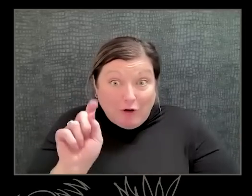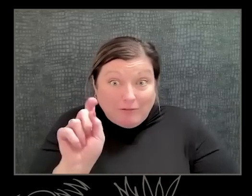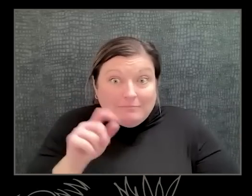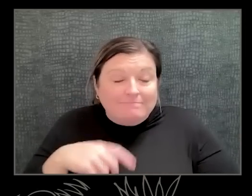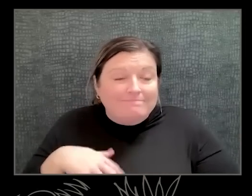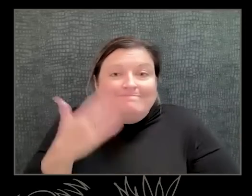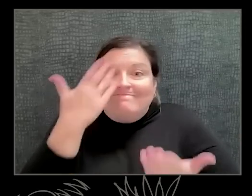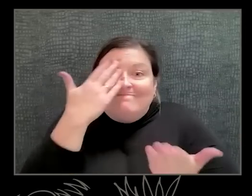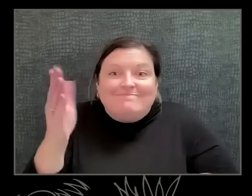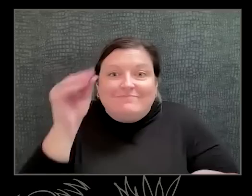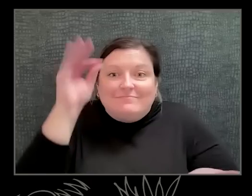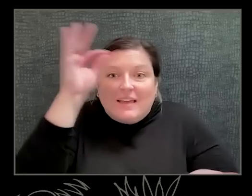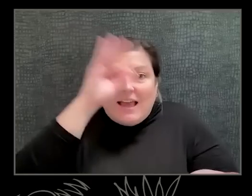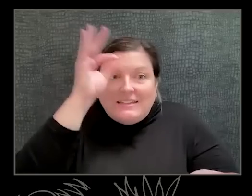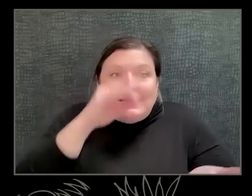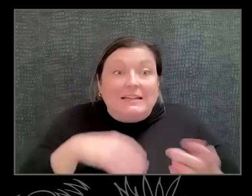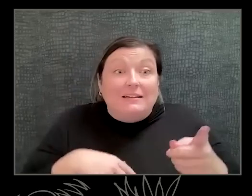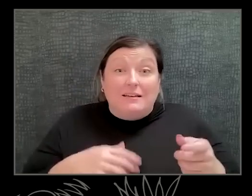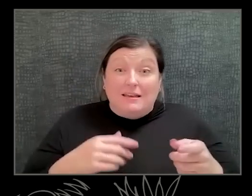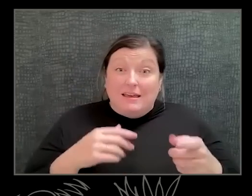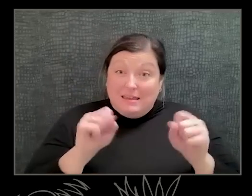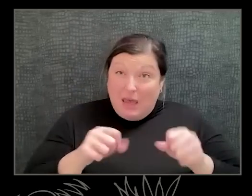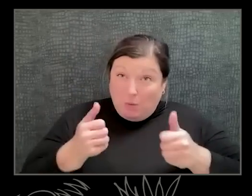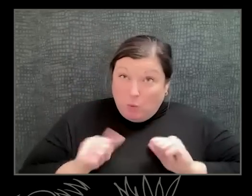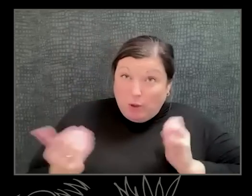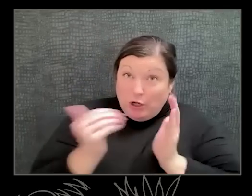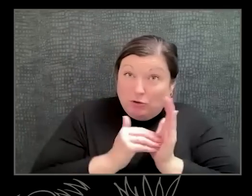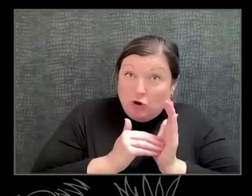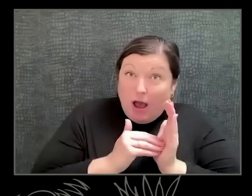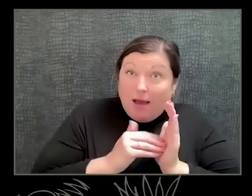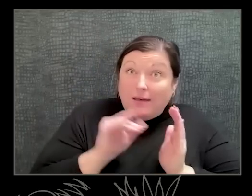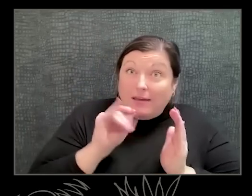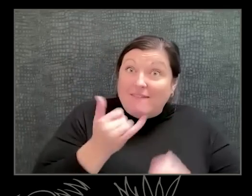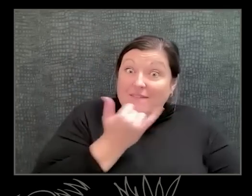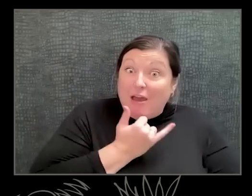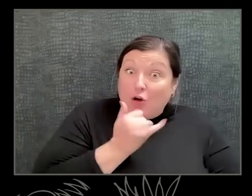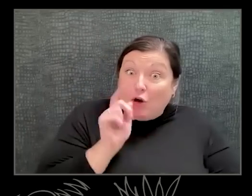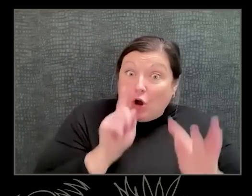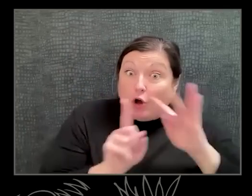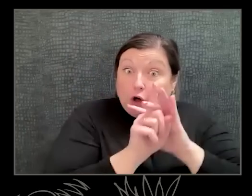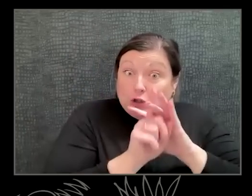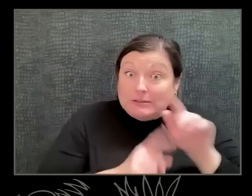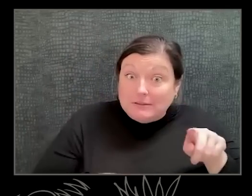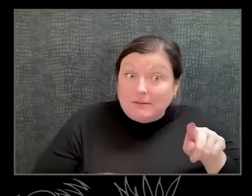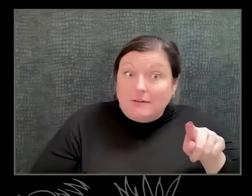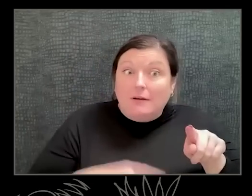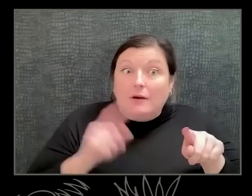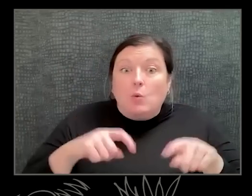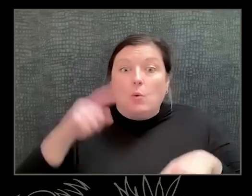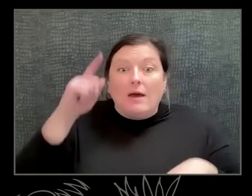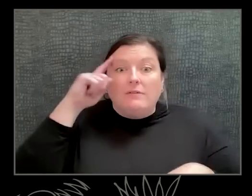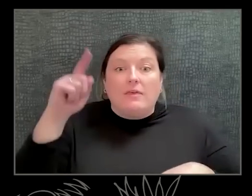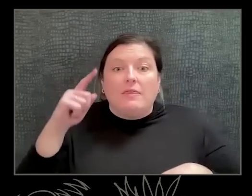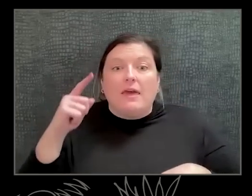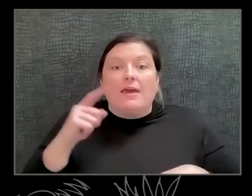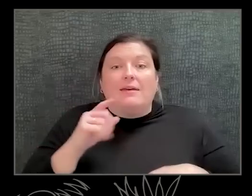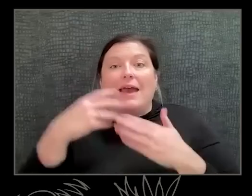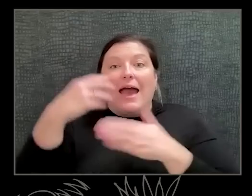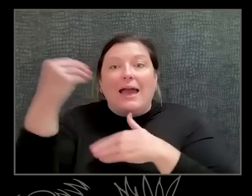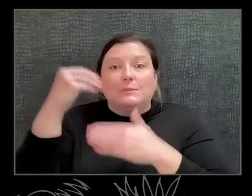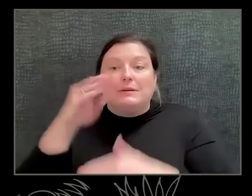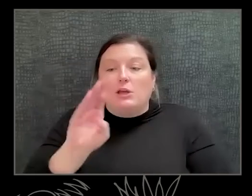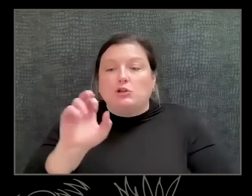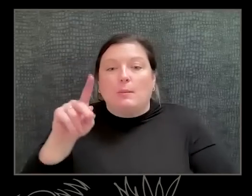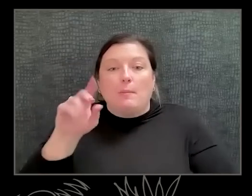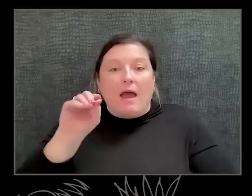retry on any of these errors if they do occur? Do we have to consider, exponential backoffs or global